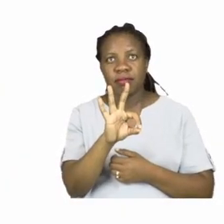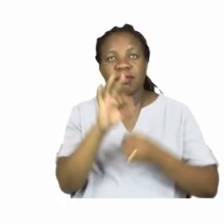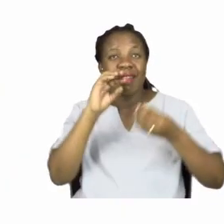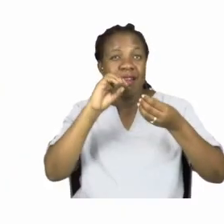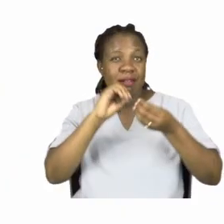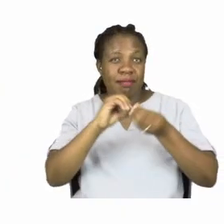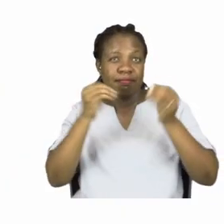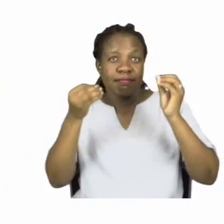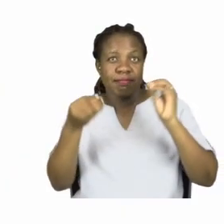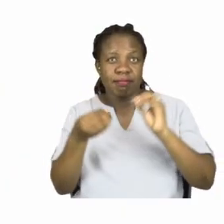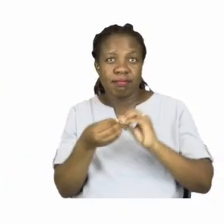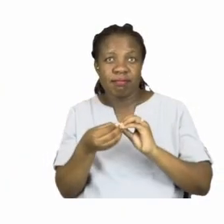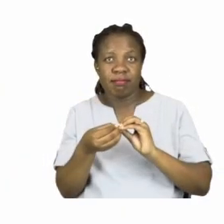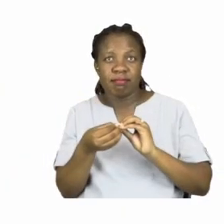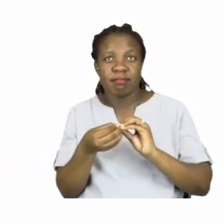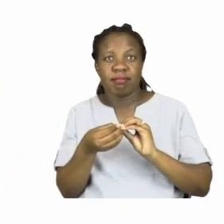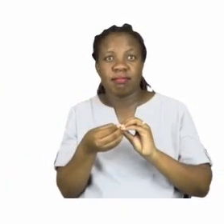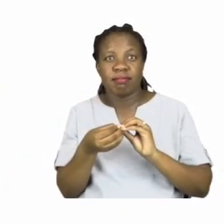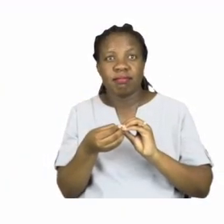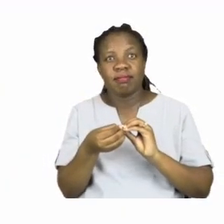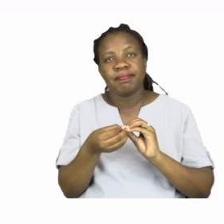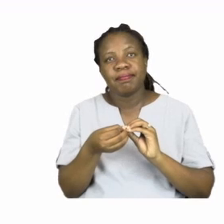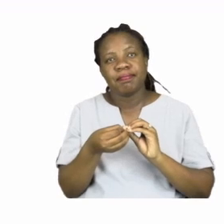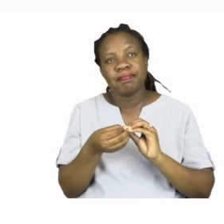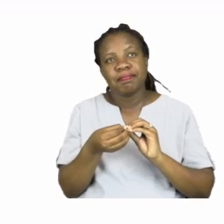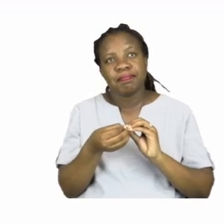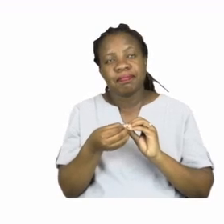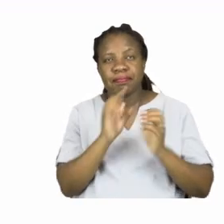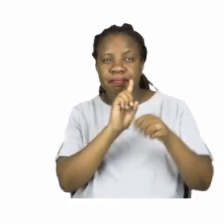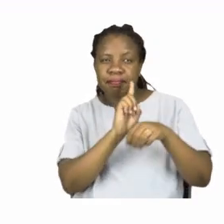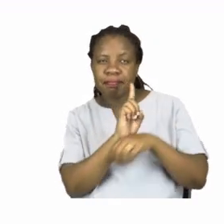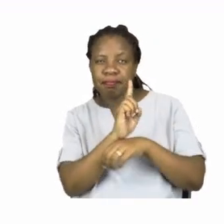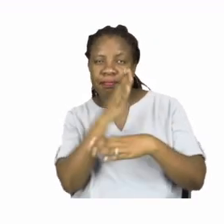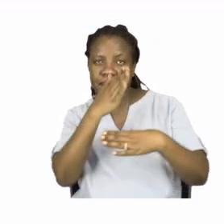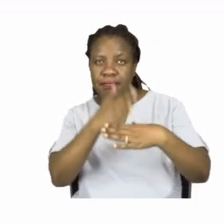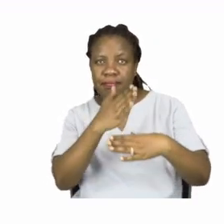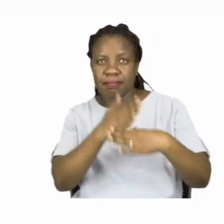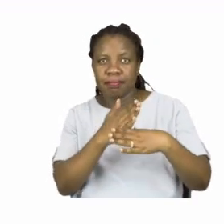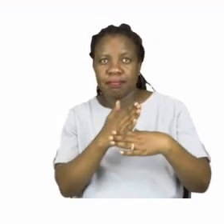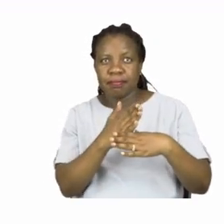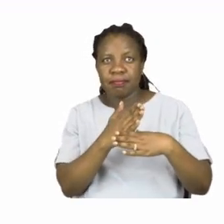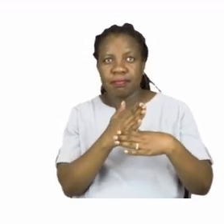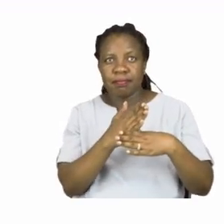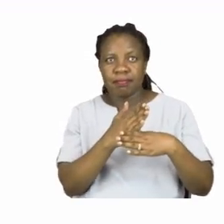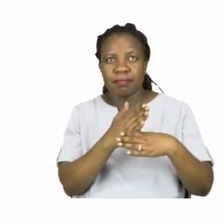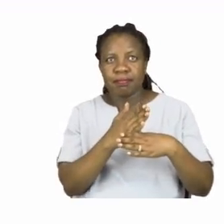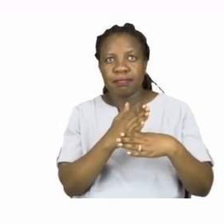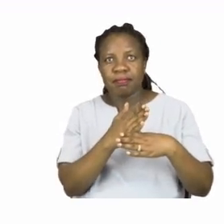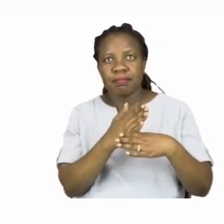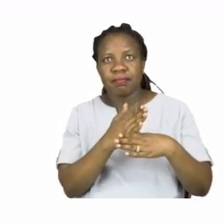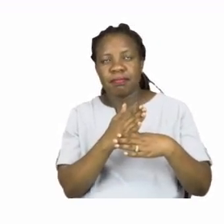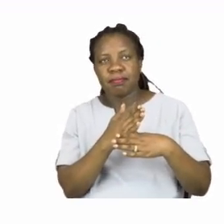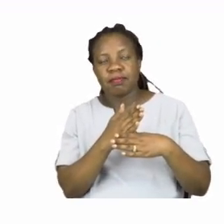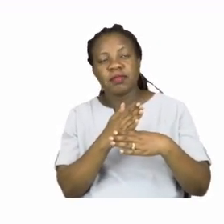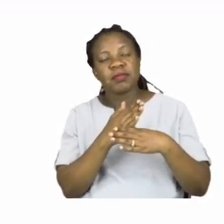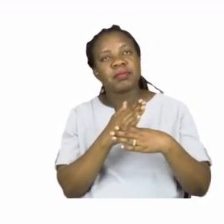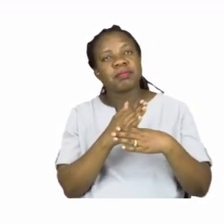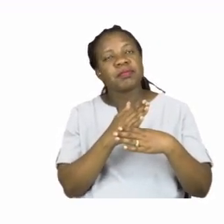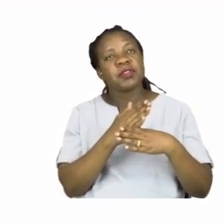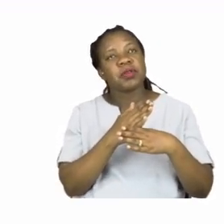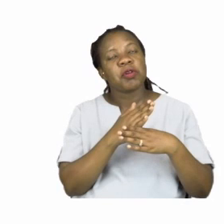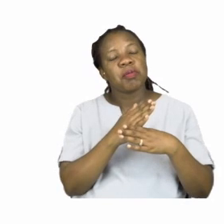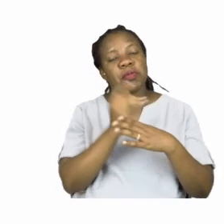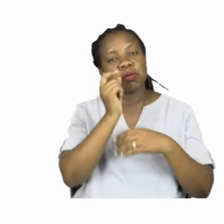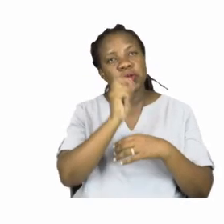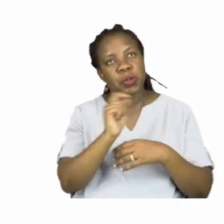number concept development. The first task that we have is to write down all the odd and even